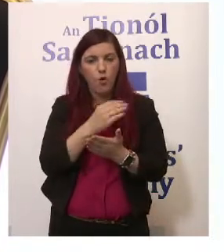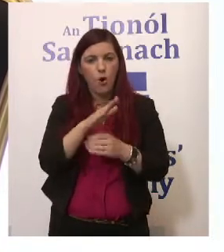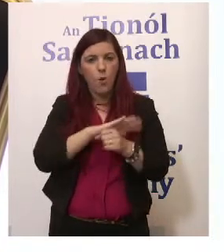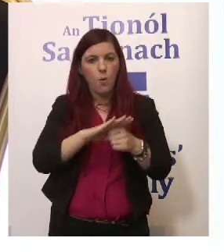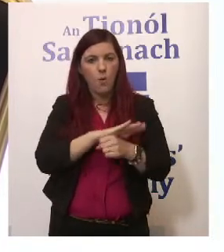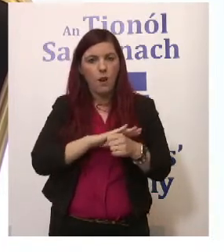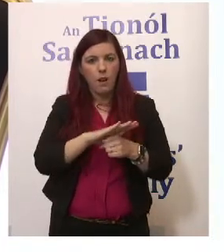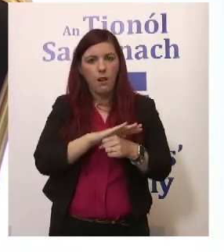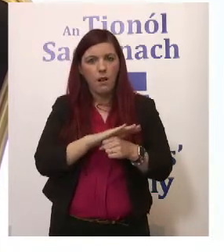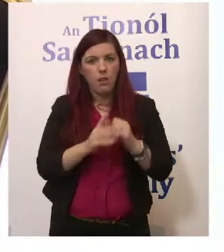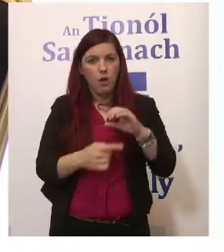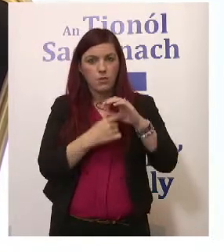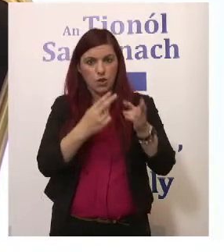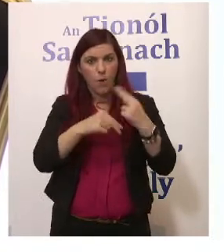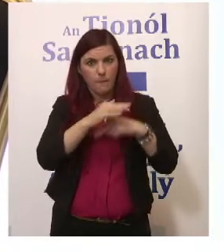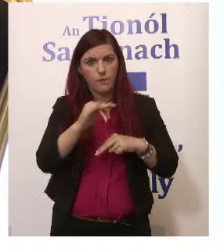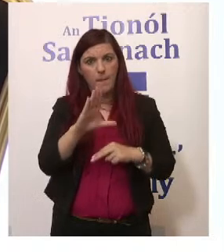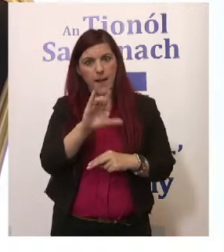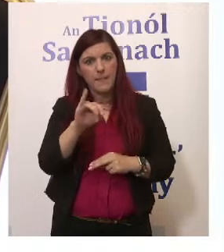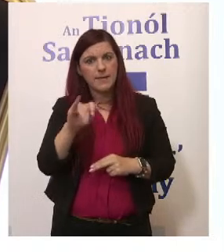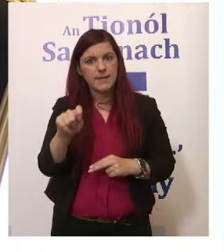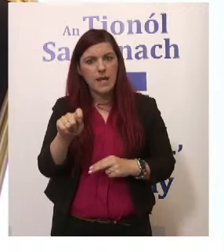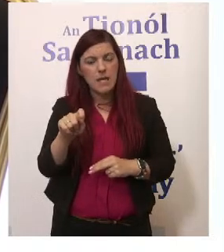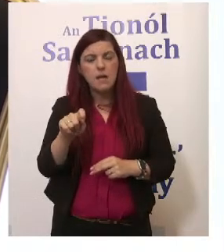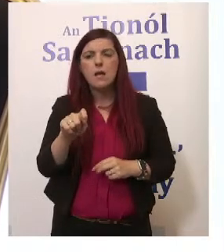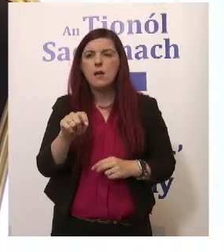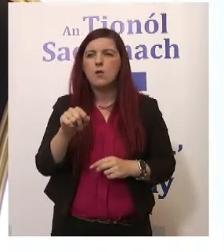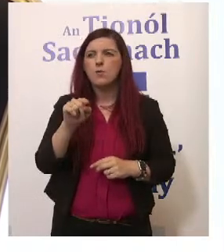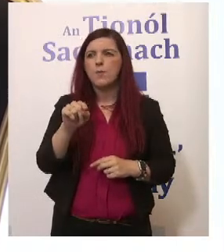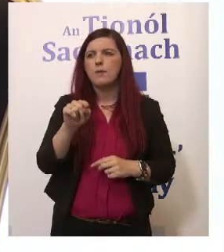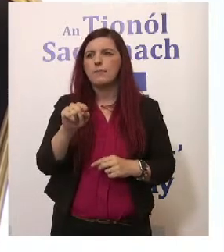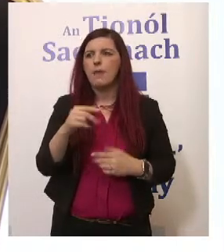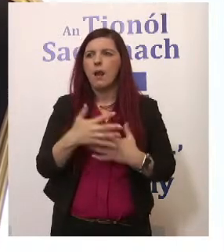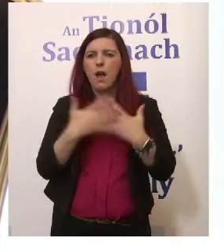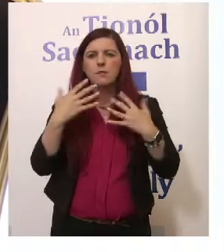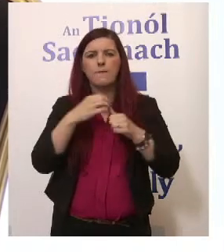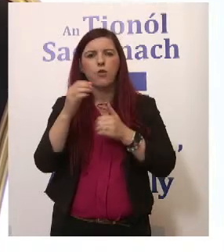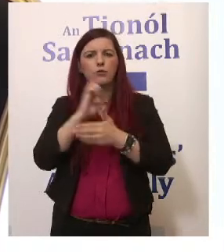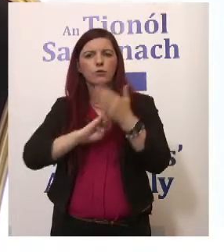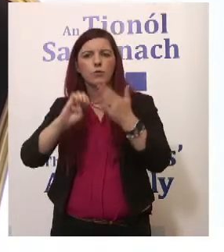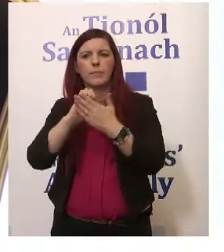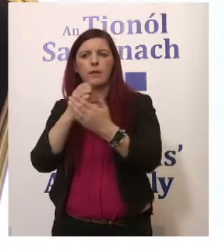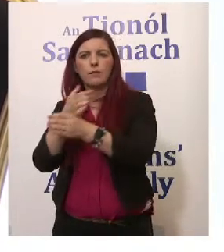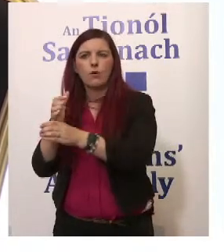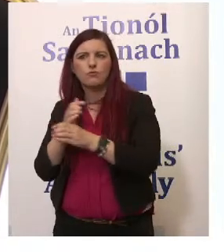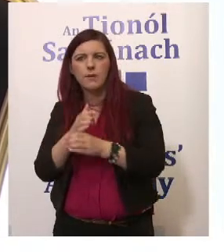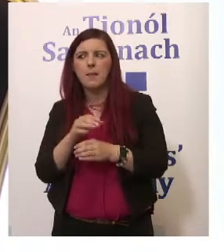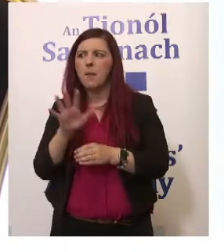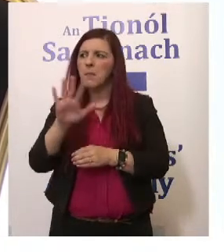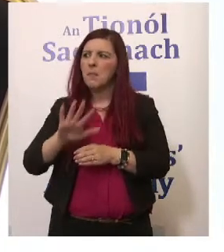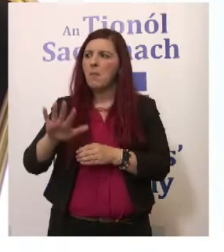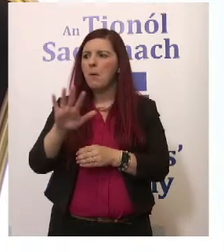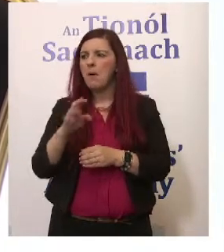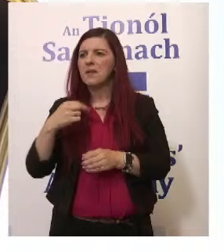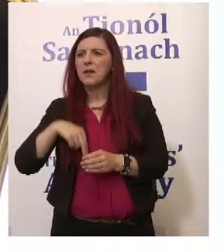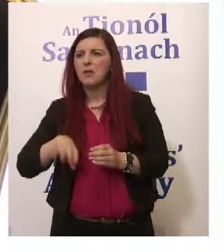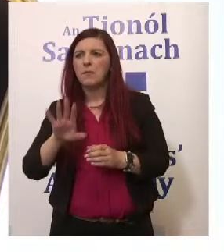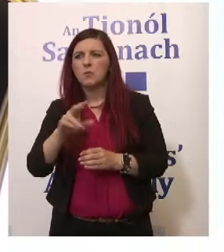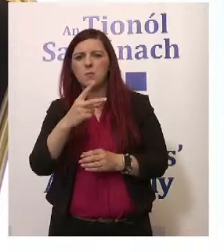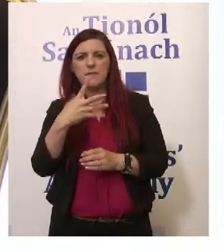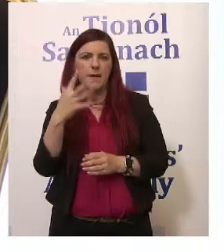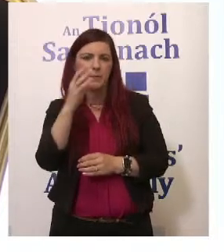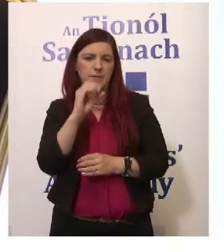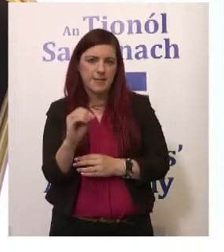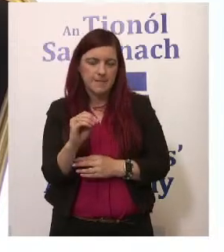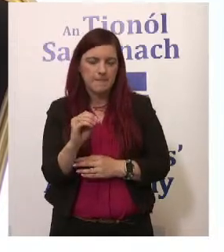local property tax. You know, in a lot of other European countries, that would be heading upwards towards about